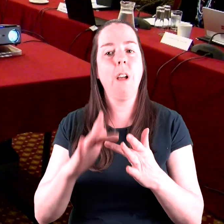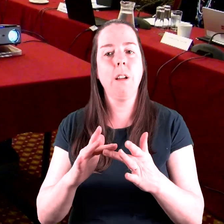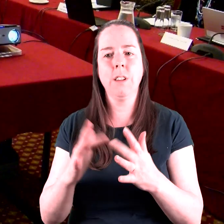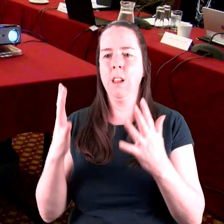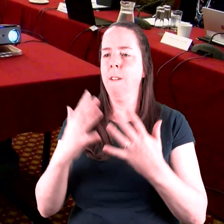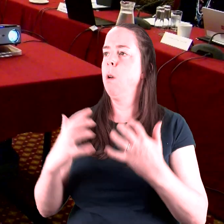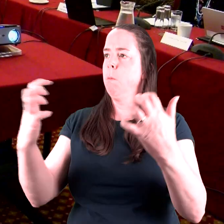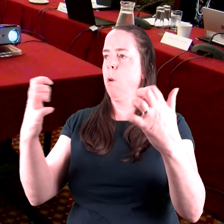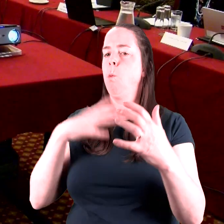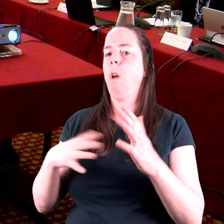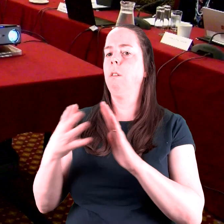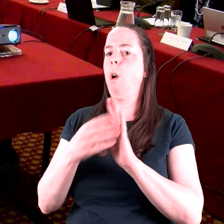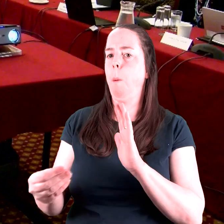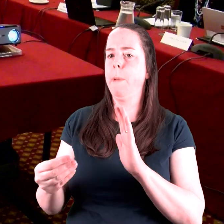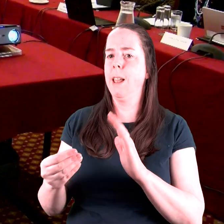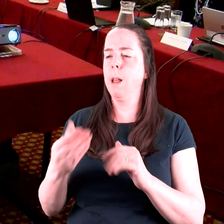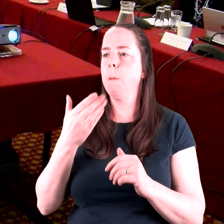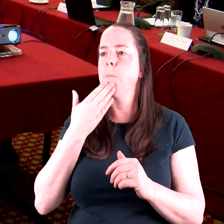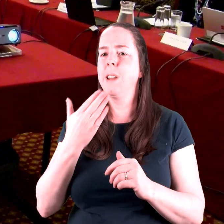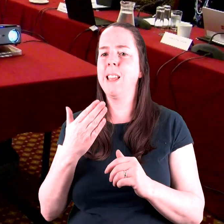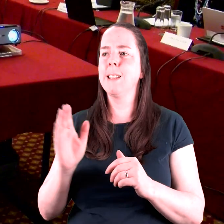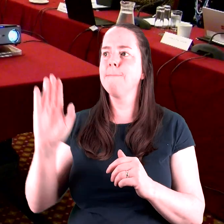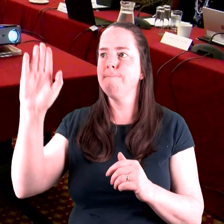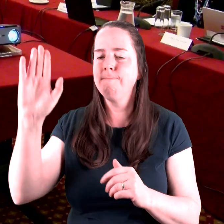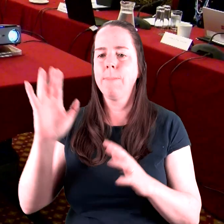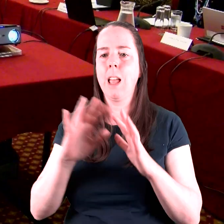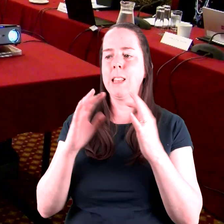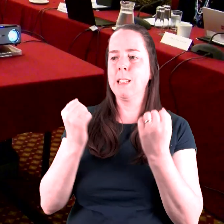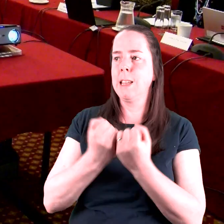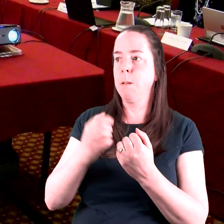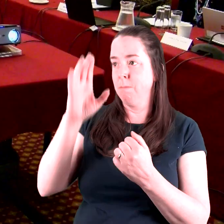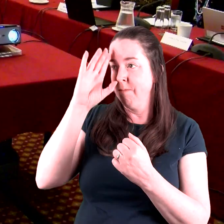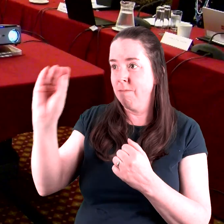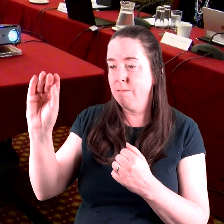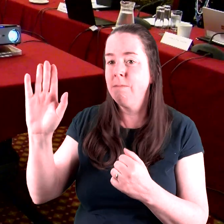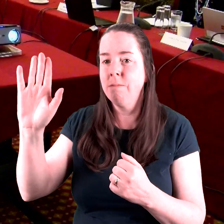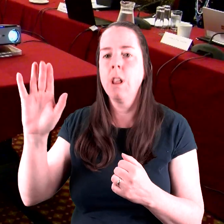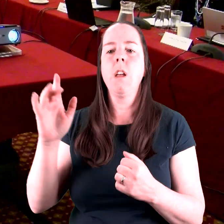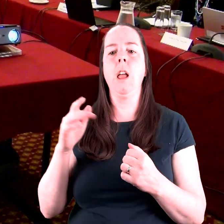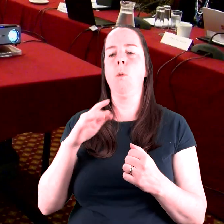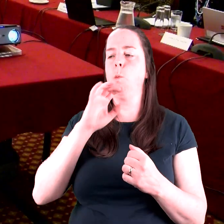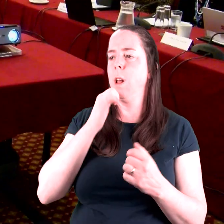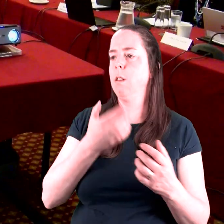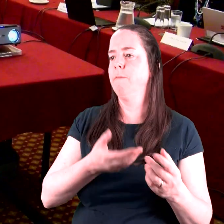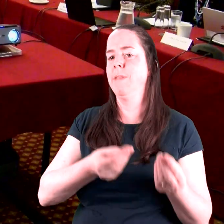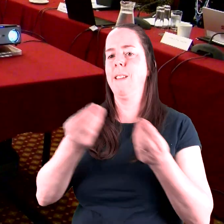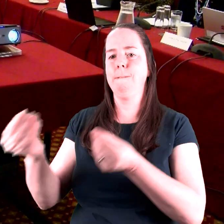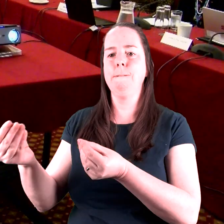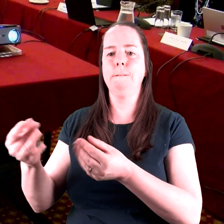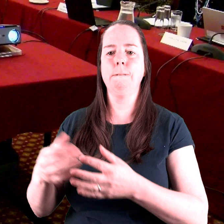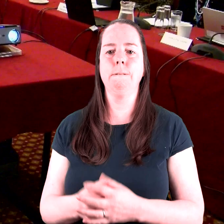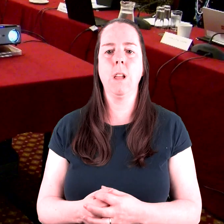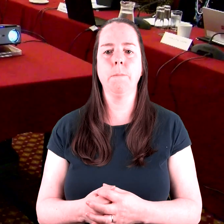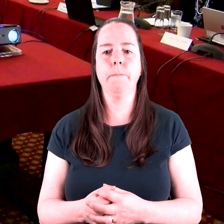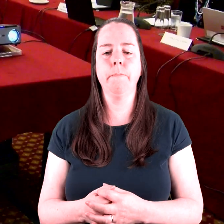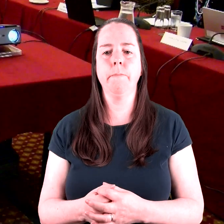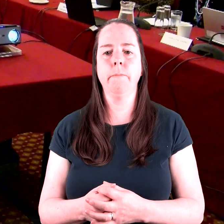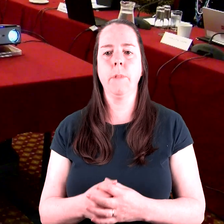and if any member of the public would like a copy, please let the member of the team know and they will let you have